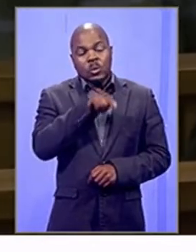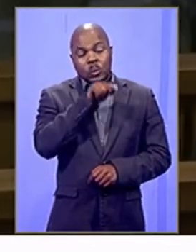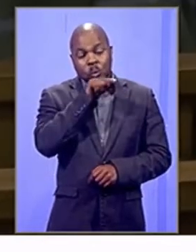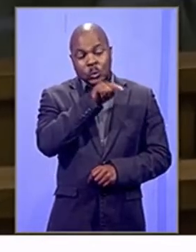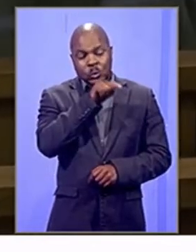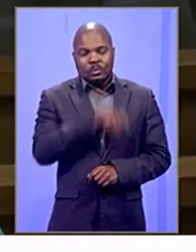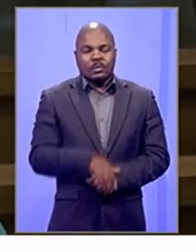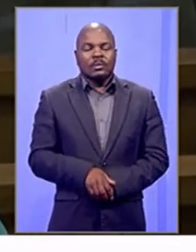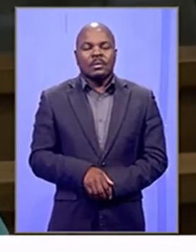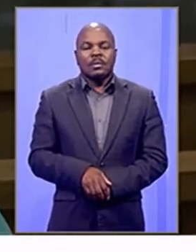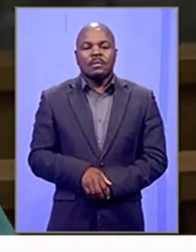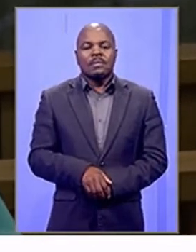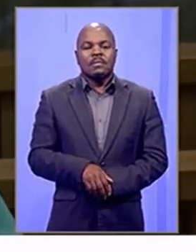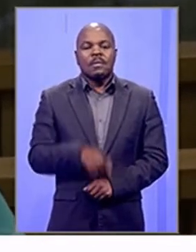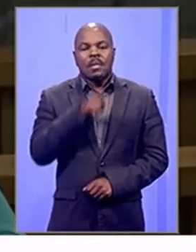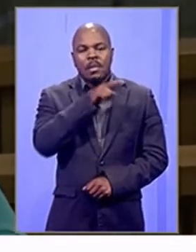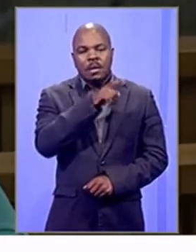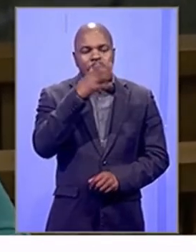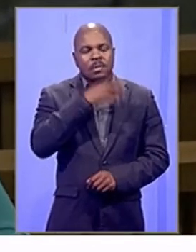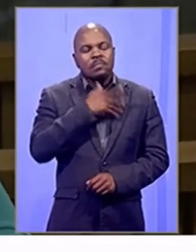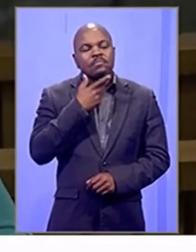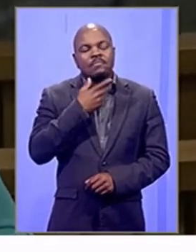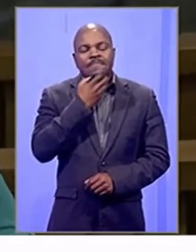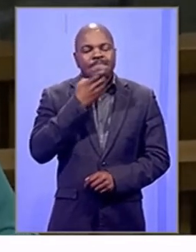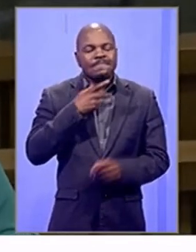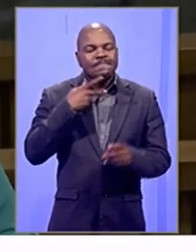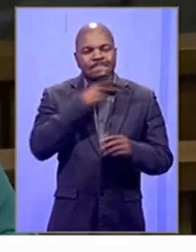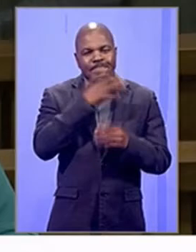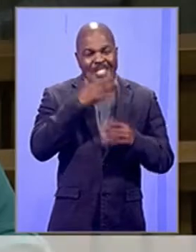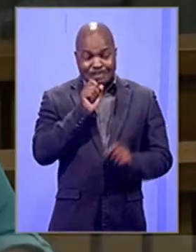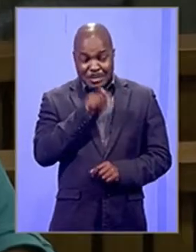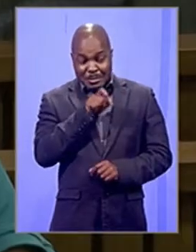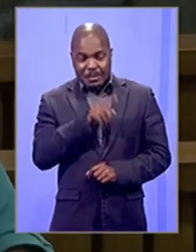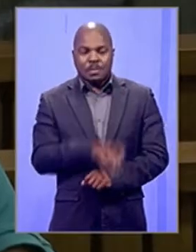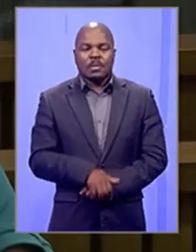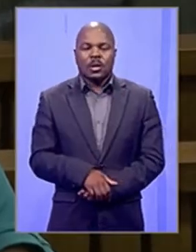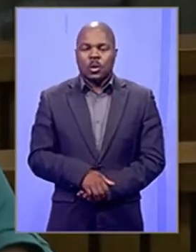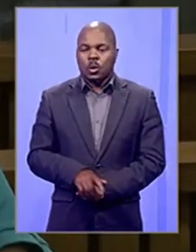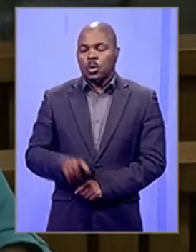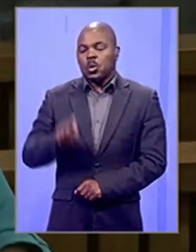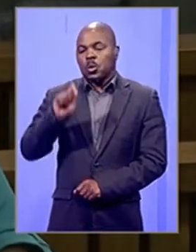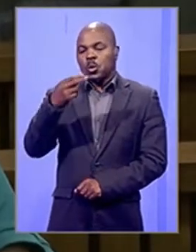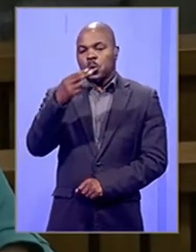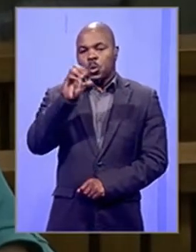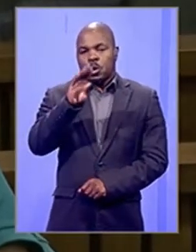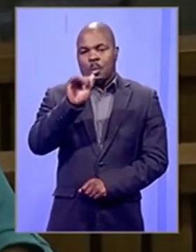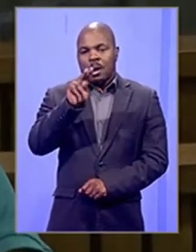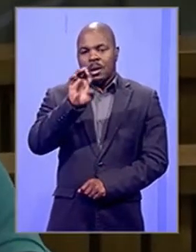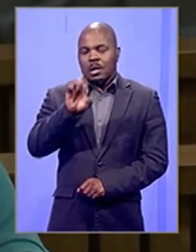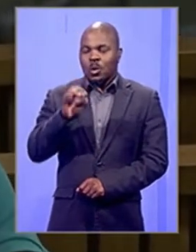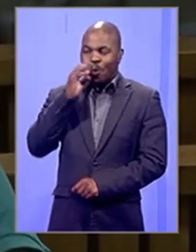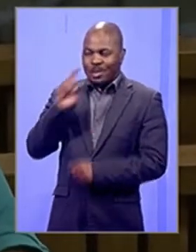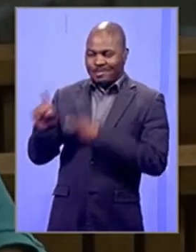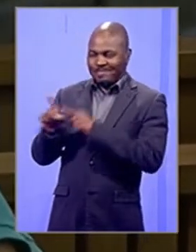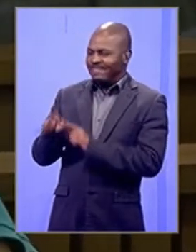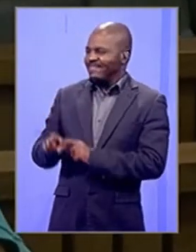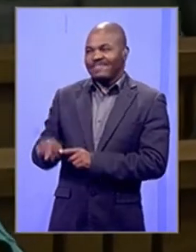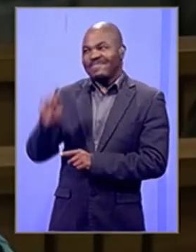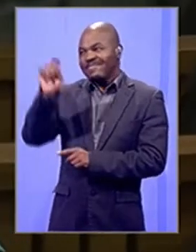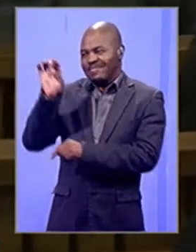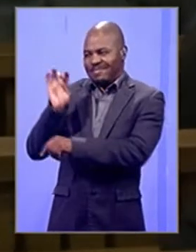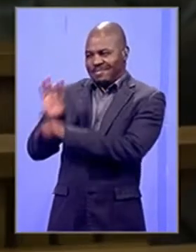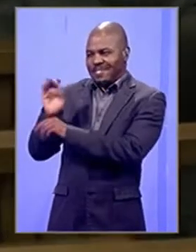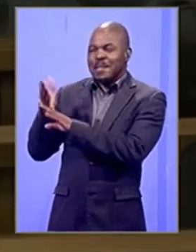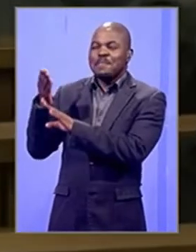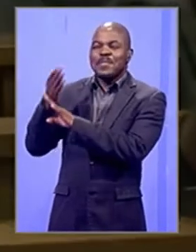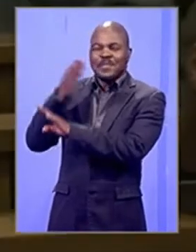He's the one who had the cut beard that was cut. Thobane o latofaditše Madlala ka gore o filwe tlhahlo, o boletše